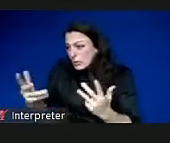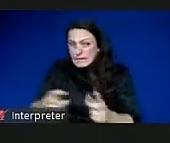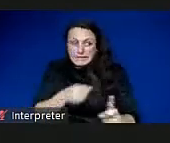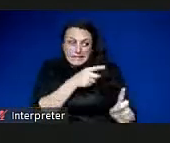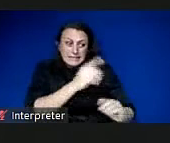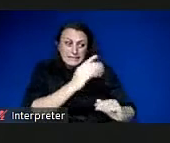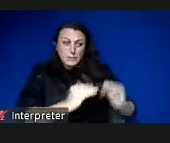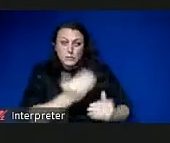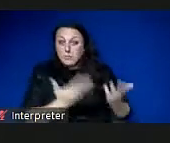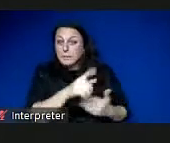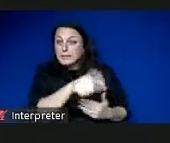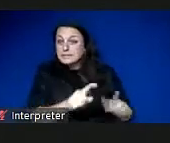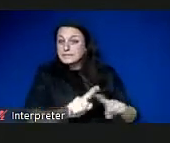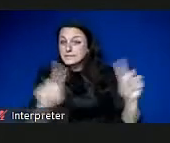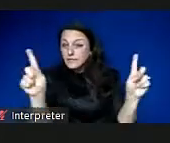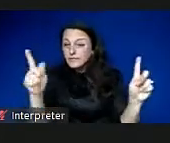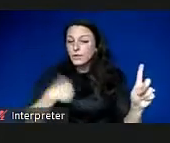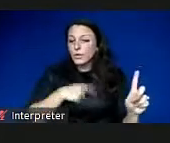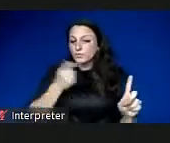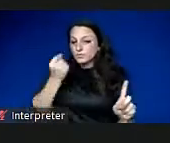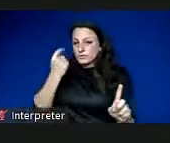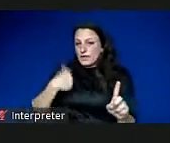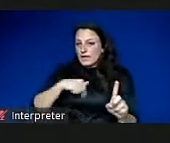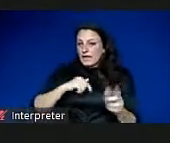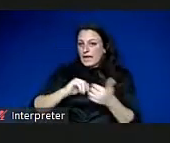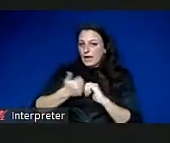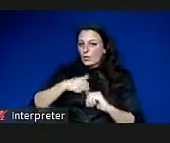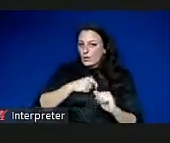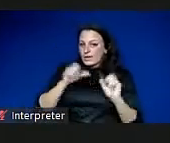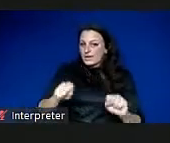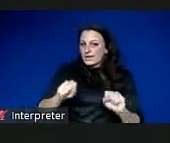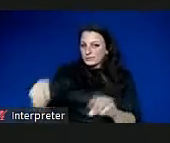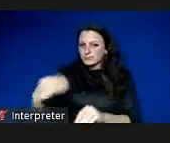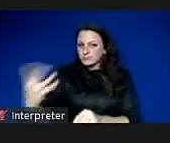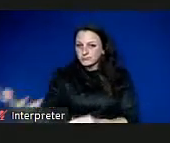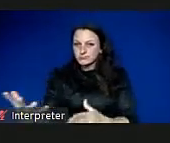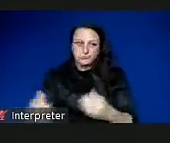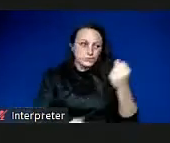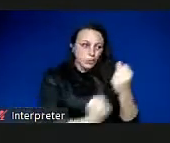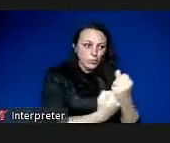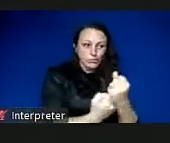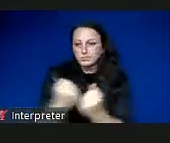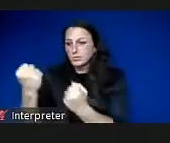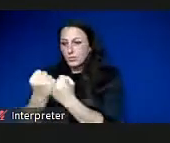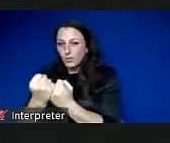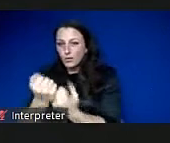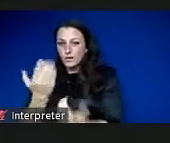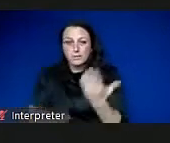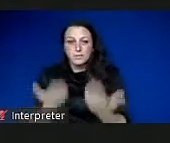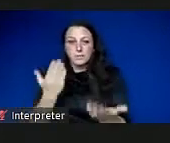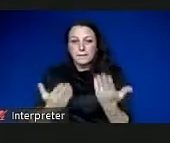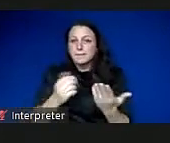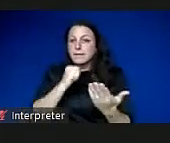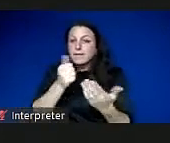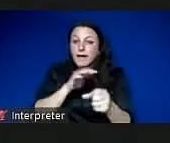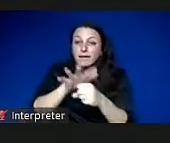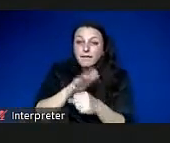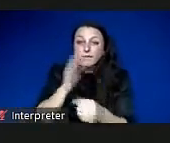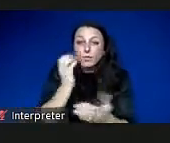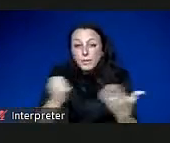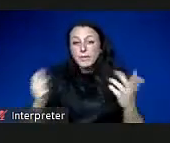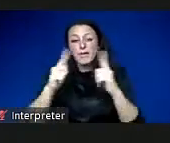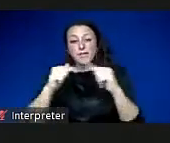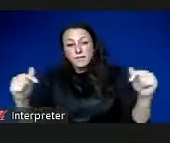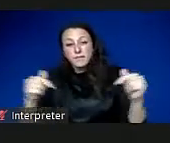local public health agencies to be responsive to things like critical personal protective equipment shortages. We also focused